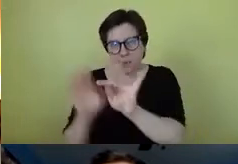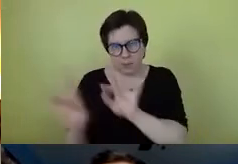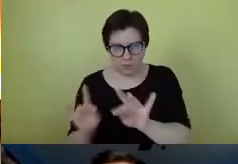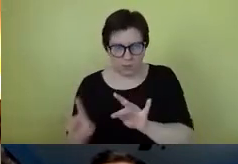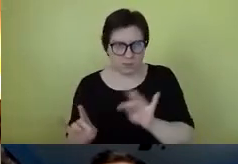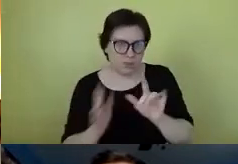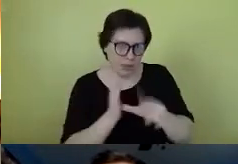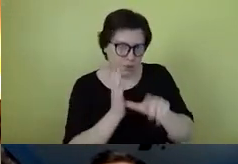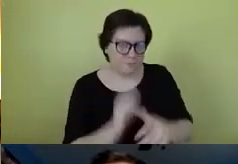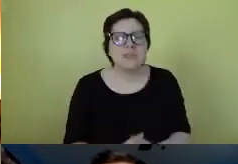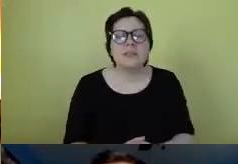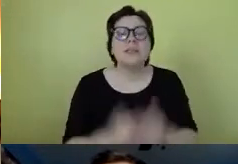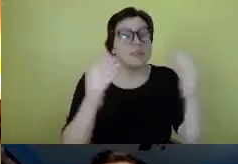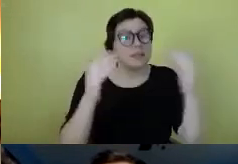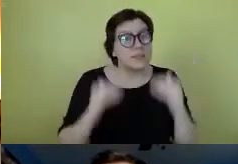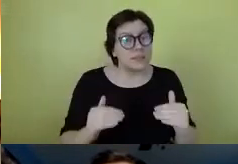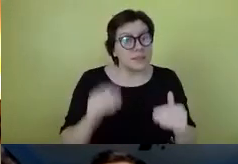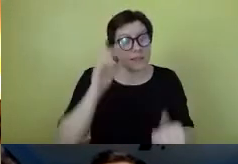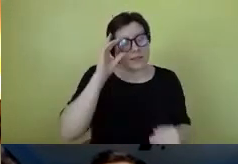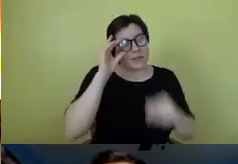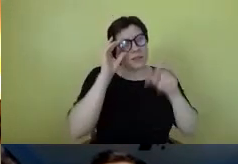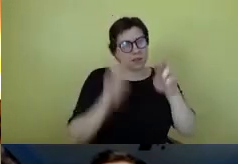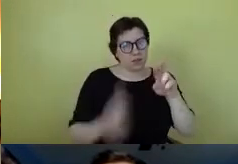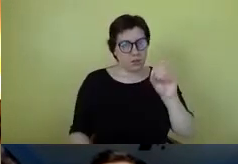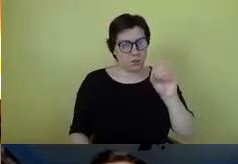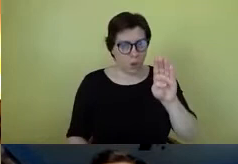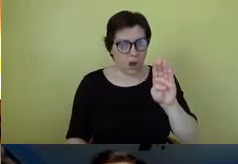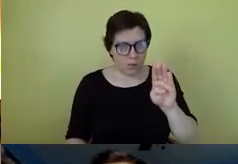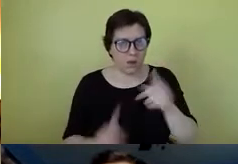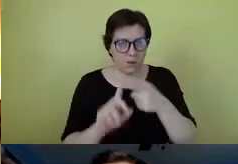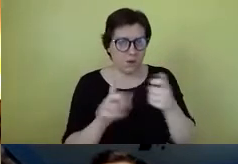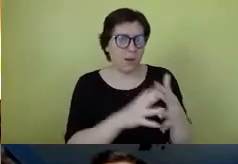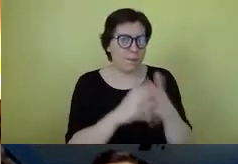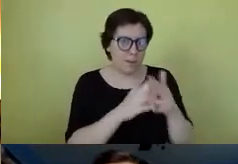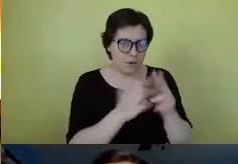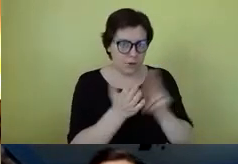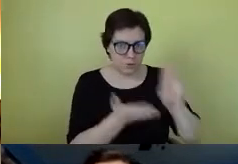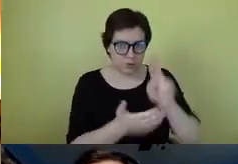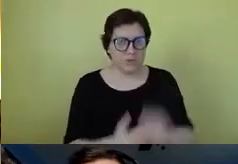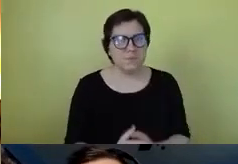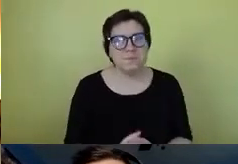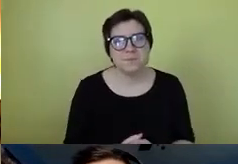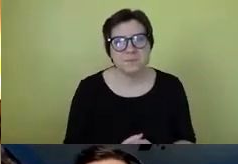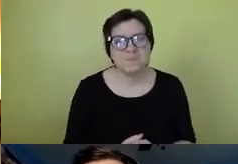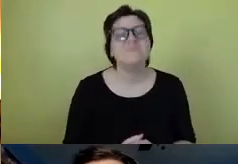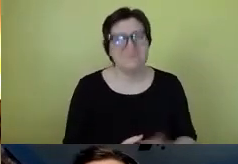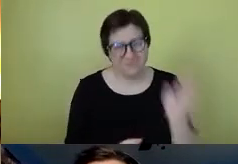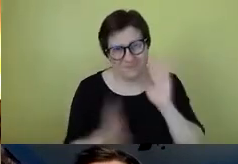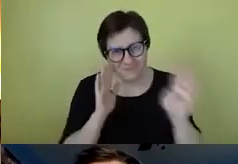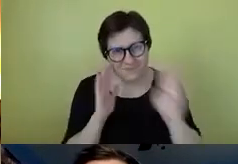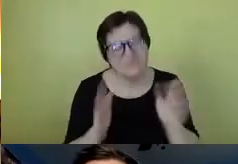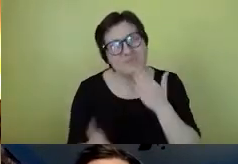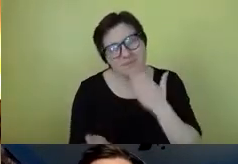finish. Next, we have Rob Wines from American University. Hi, and thank you for being with